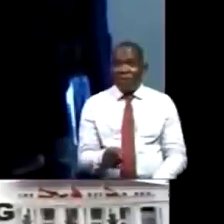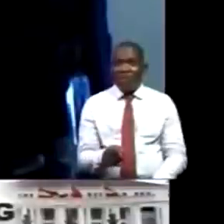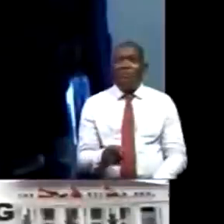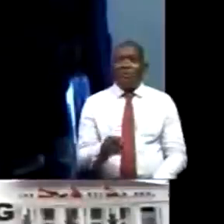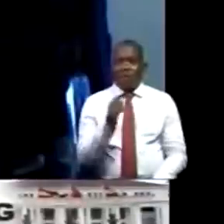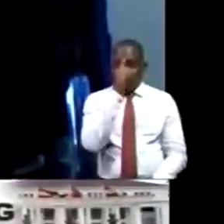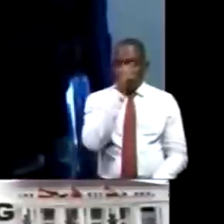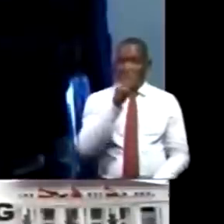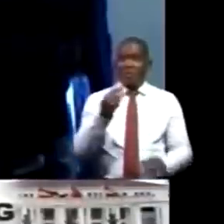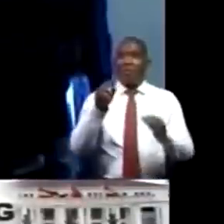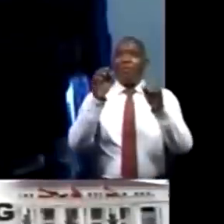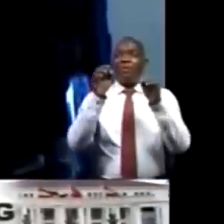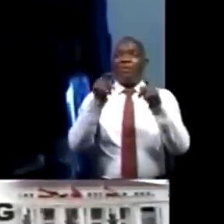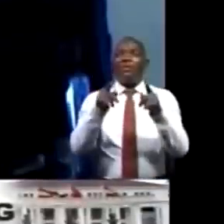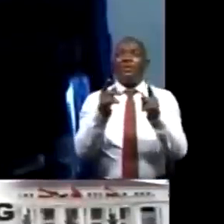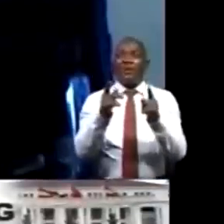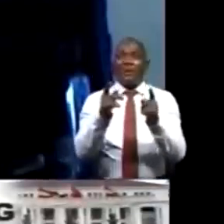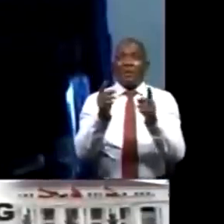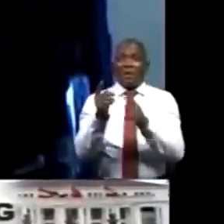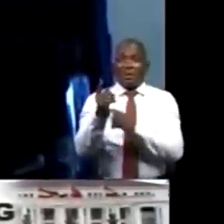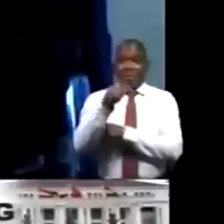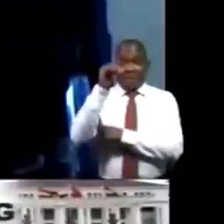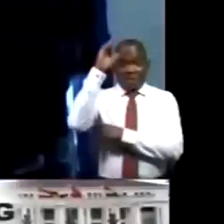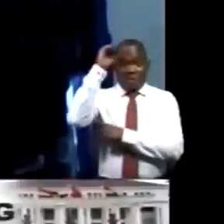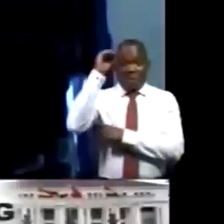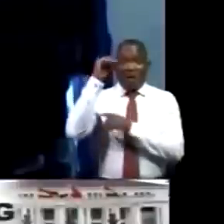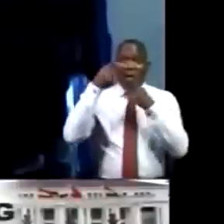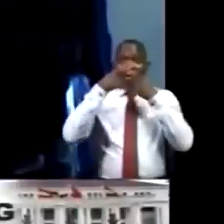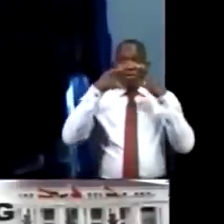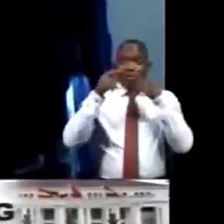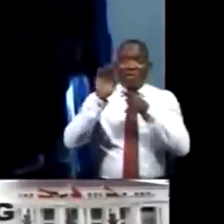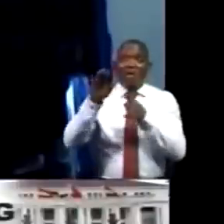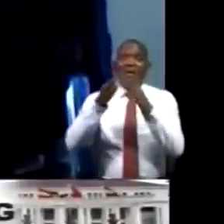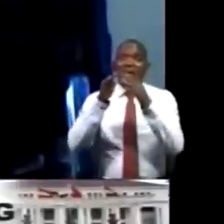oath. My lord, witness is reminded of former oath.